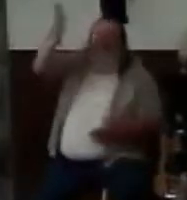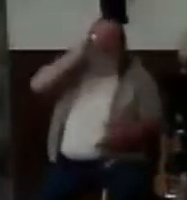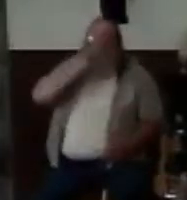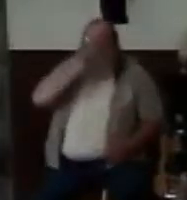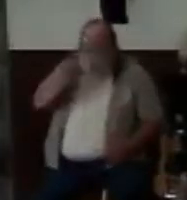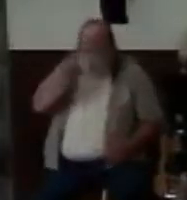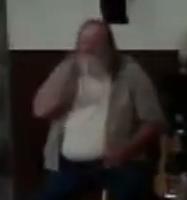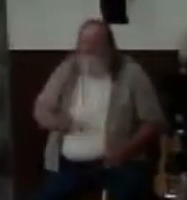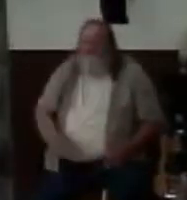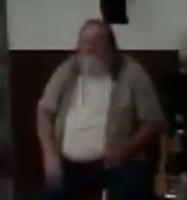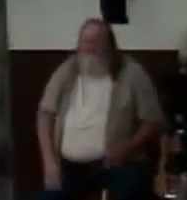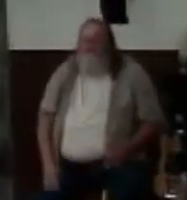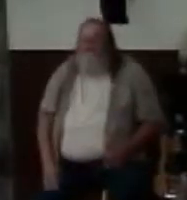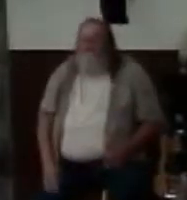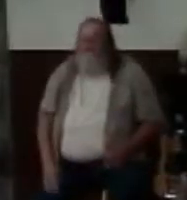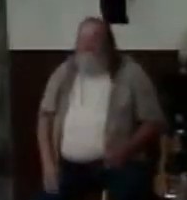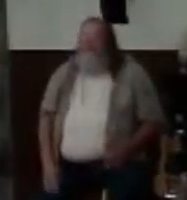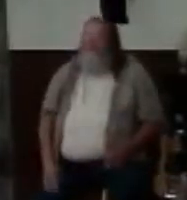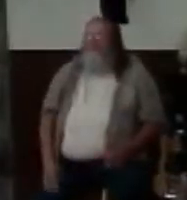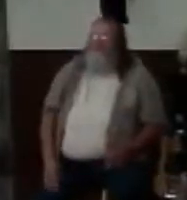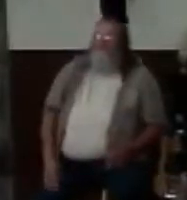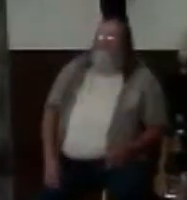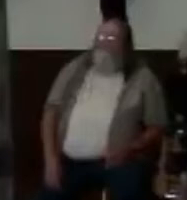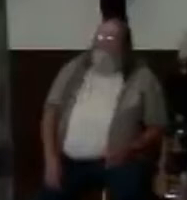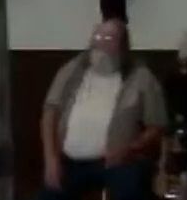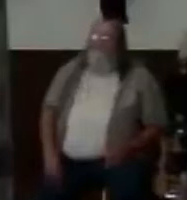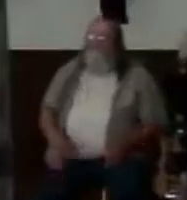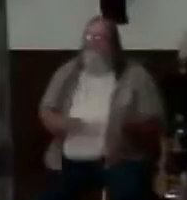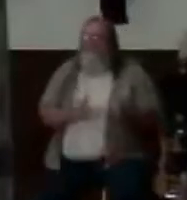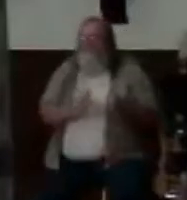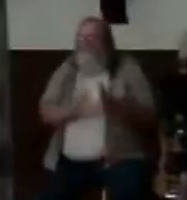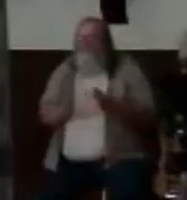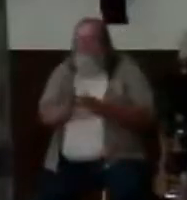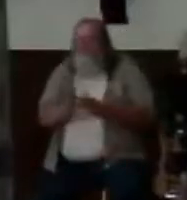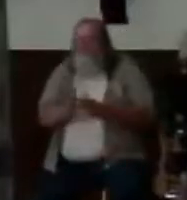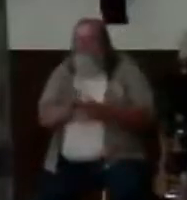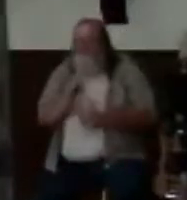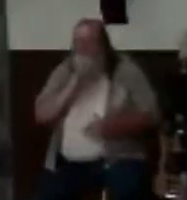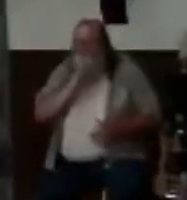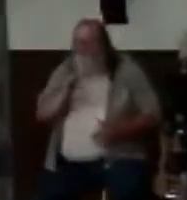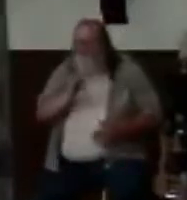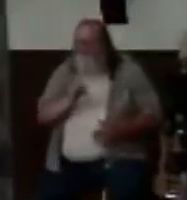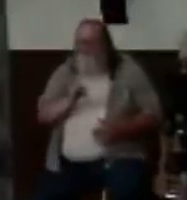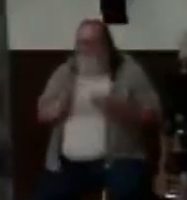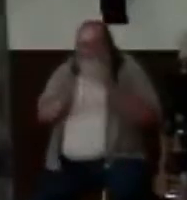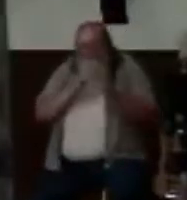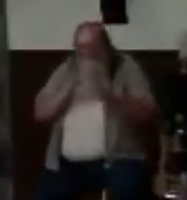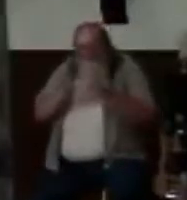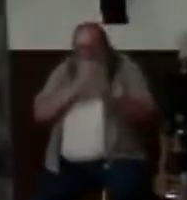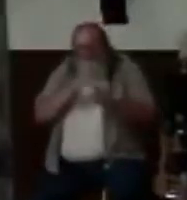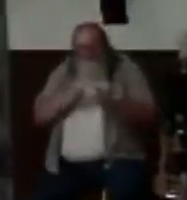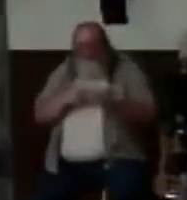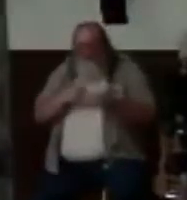Verse 39 clearly states that Jesus is referring to the Holy Spirit.